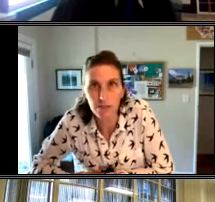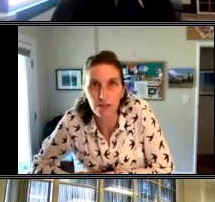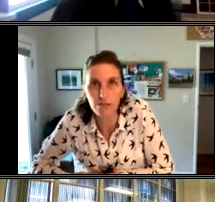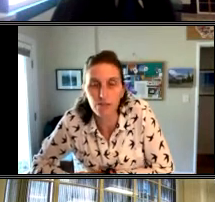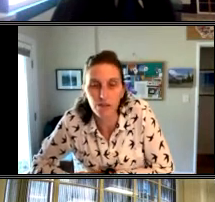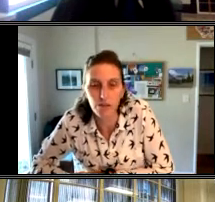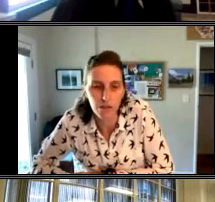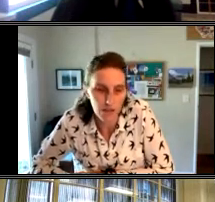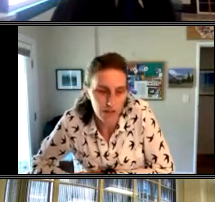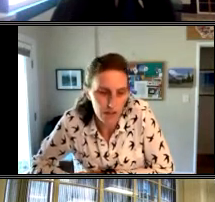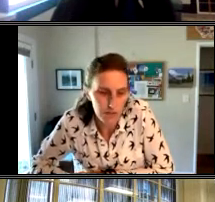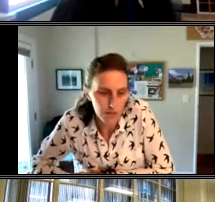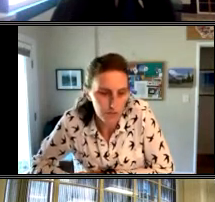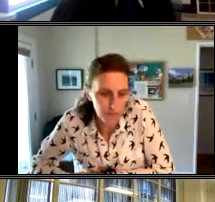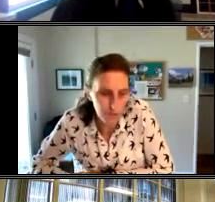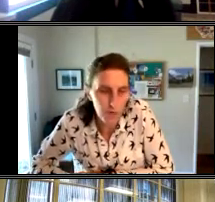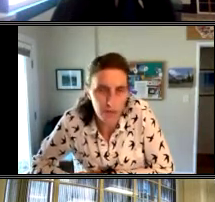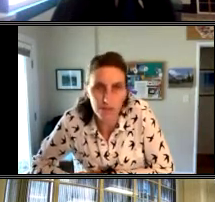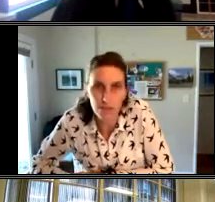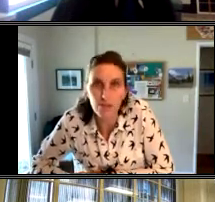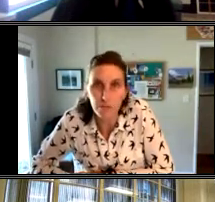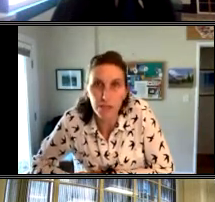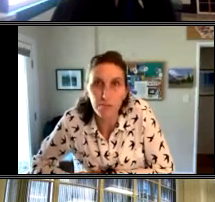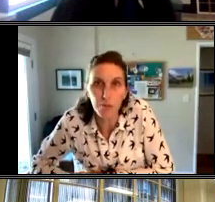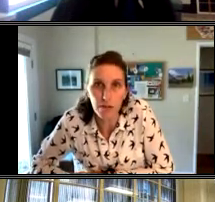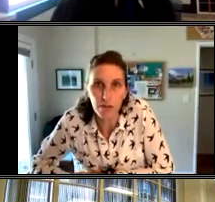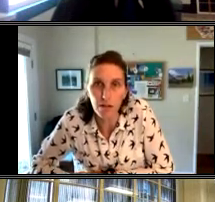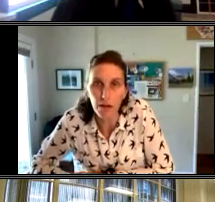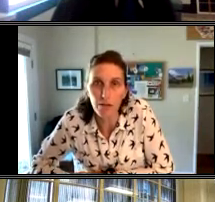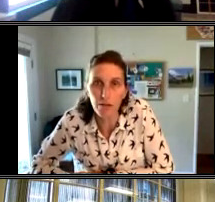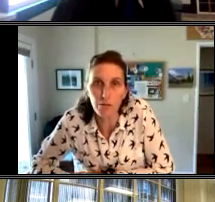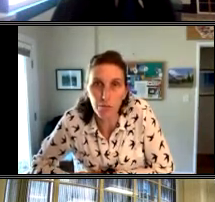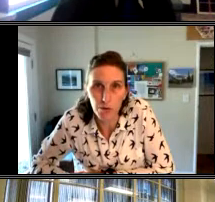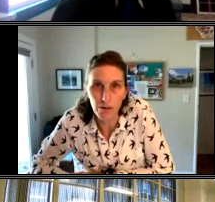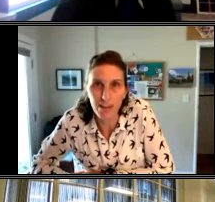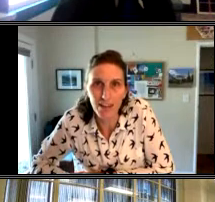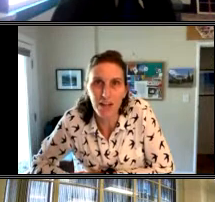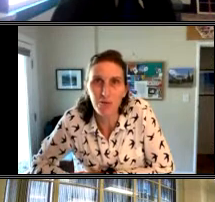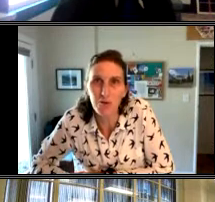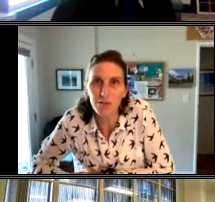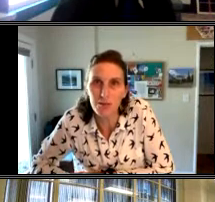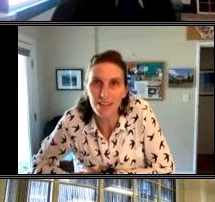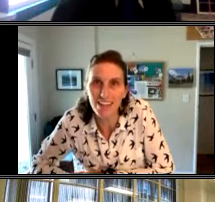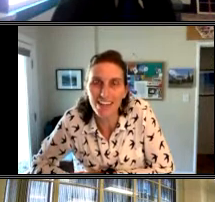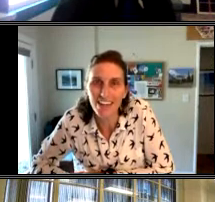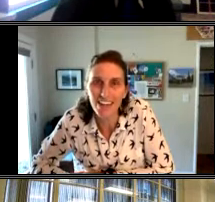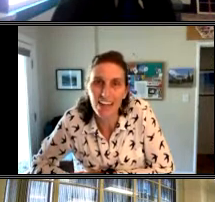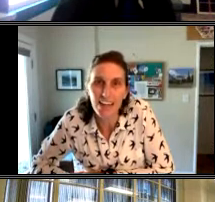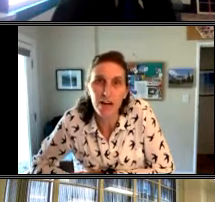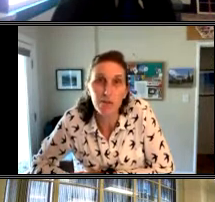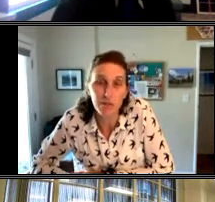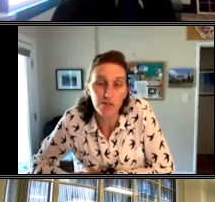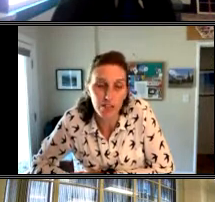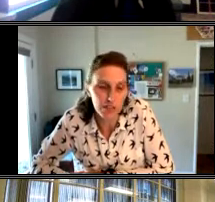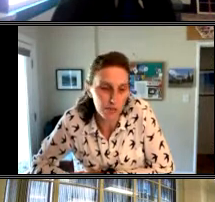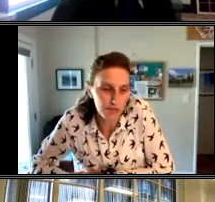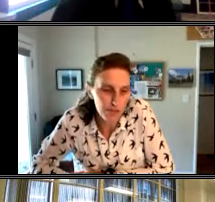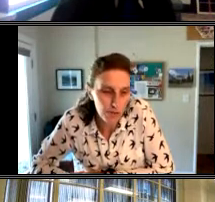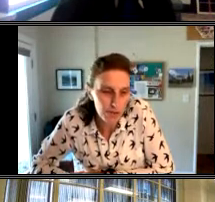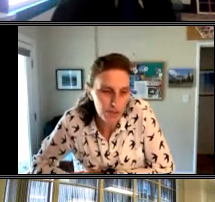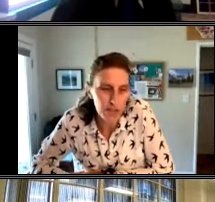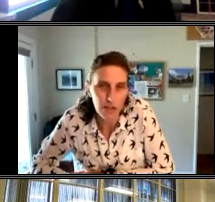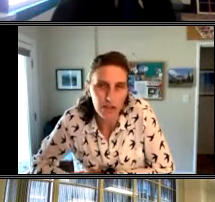to the listening session. So your point is extremely important about the report and what we do with it and how we build